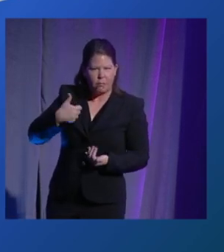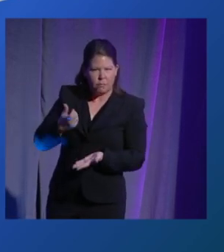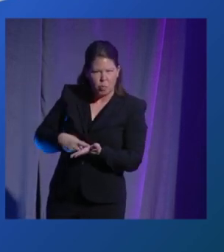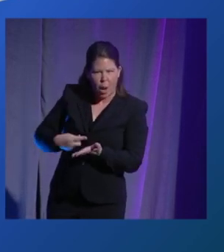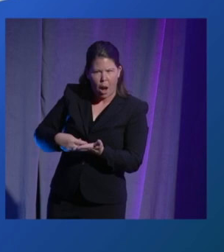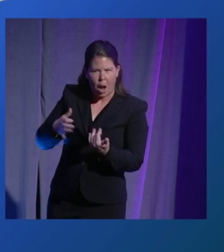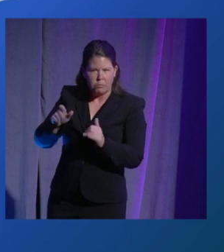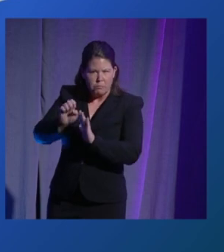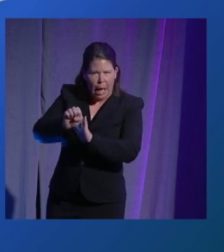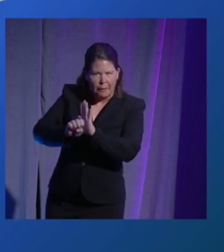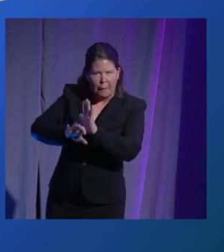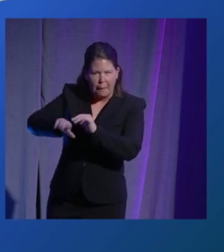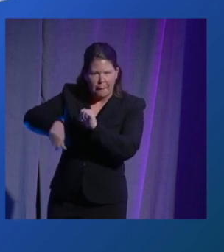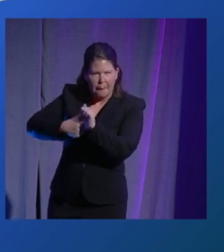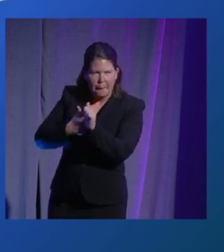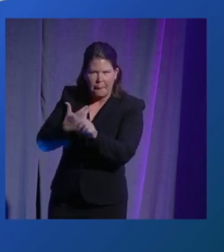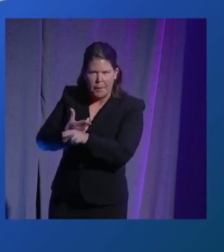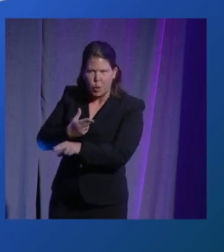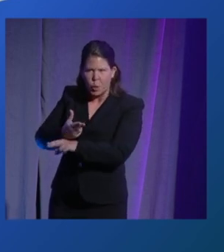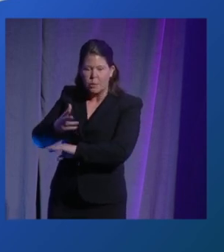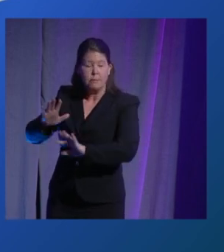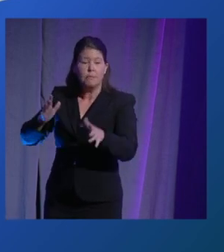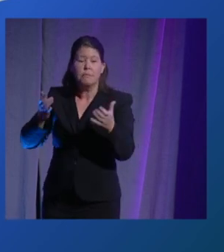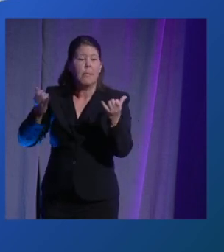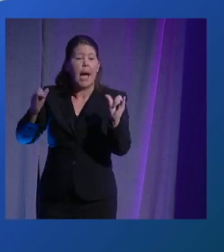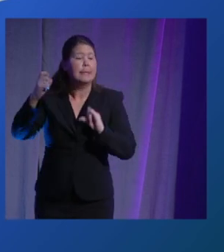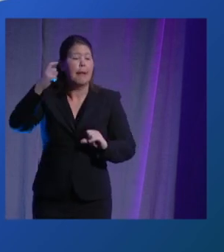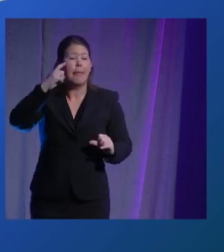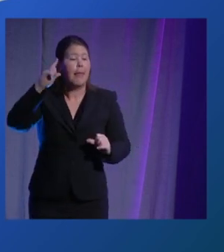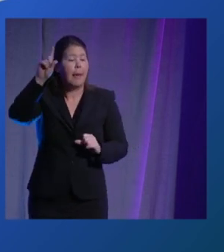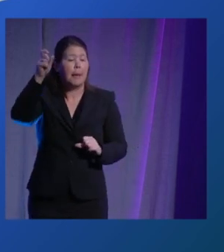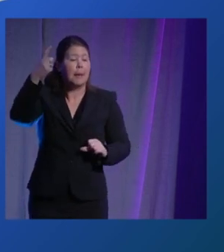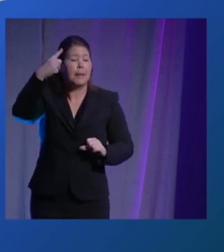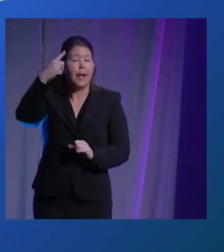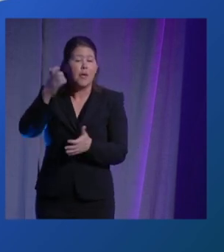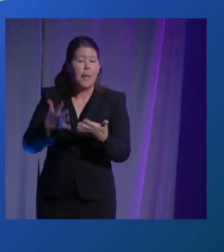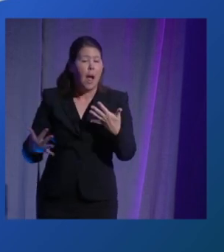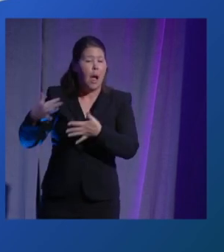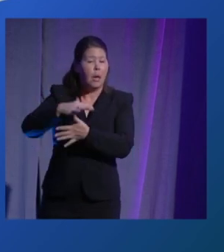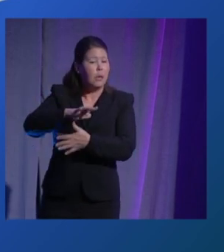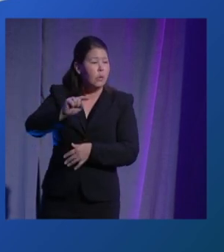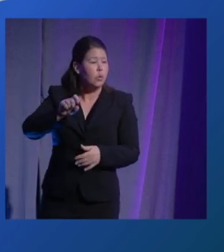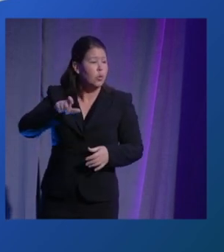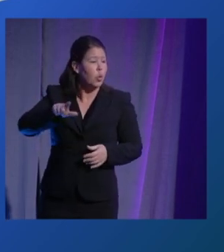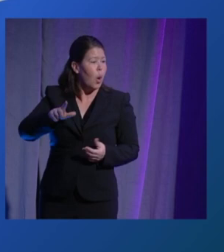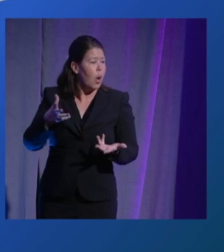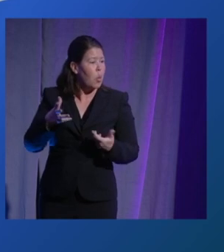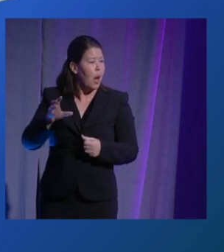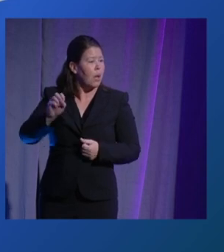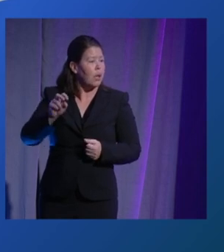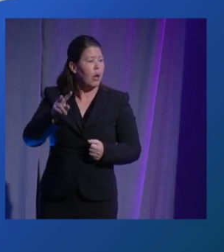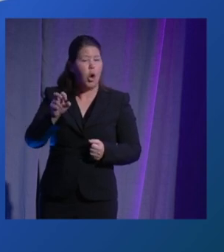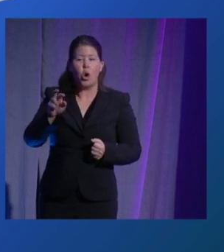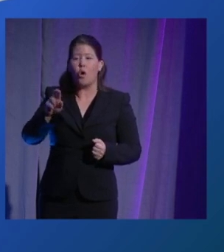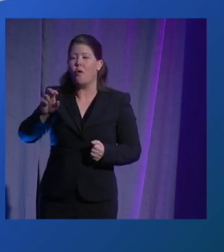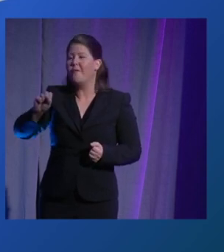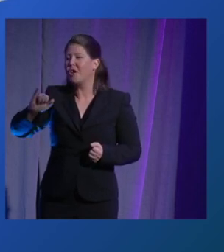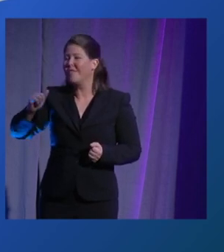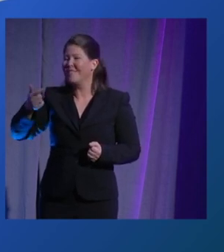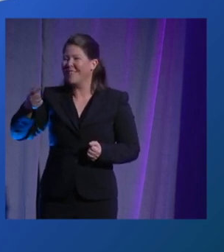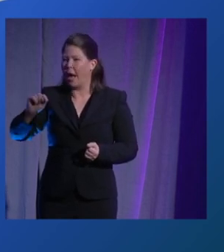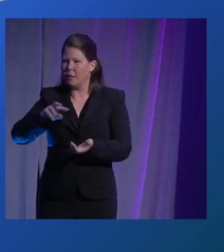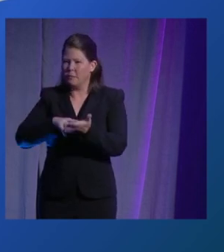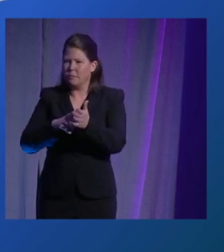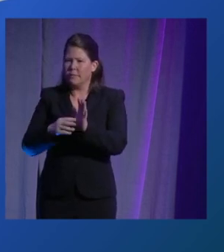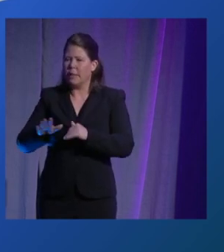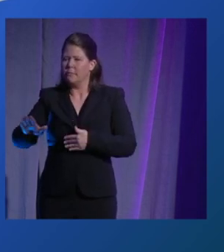use and I still think government's number one tool is just oversight asking companies hey how is this